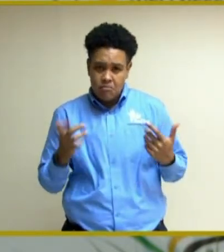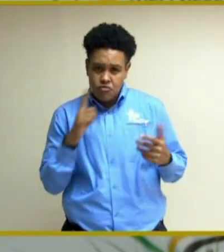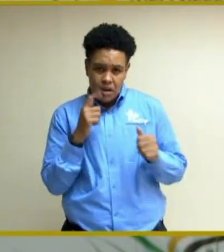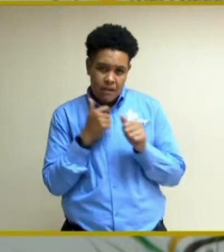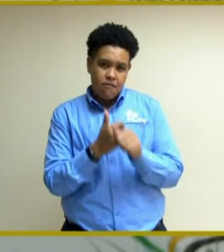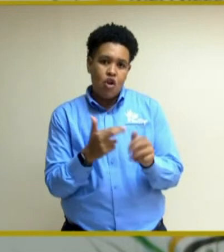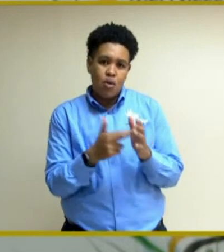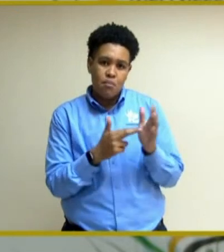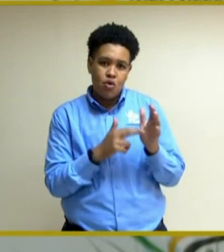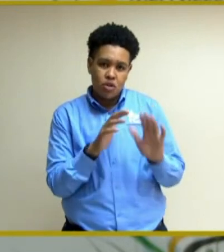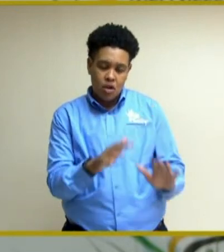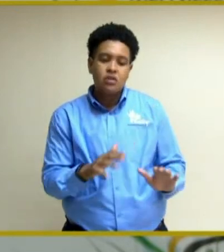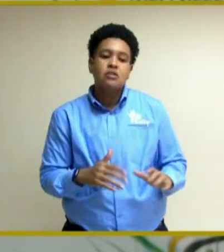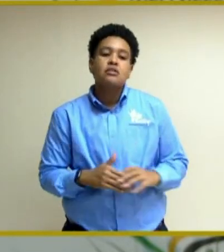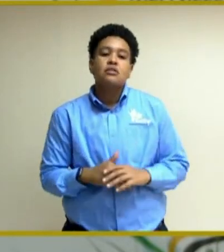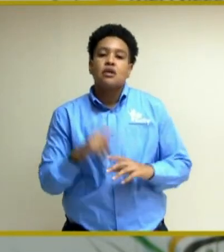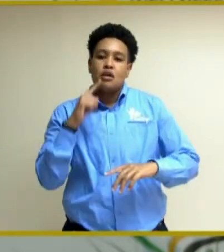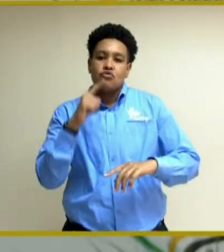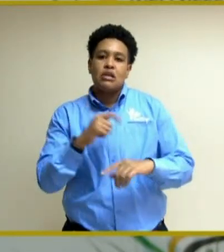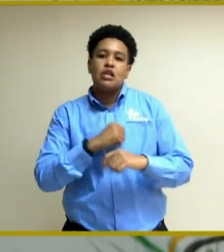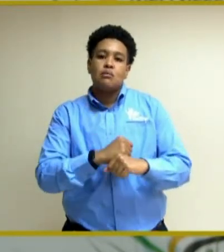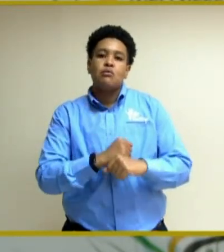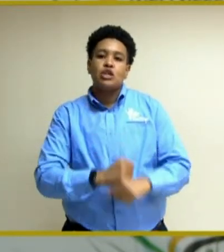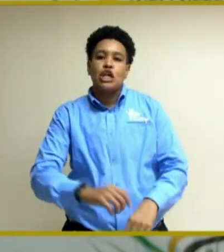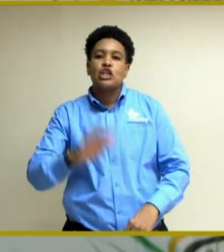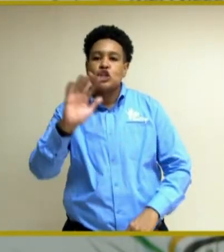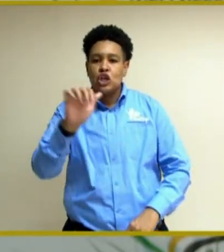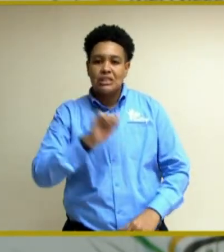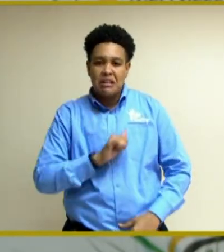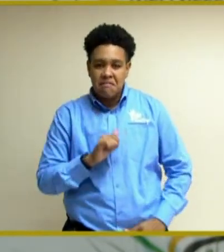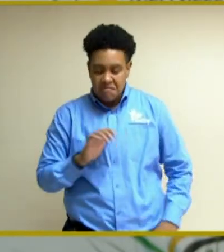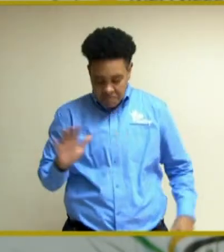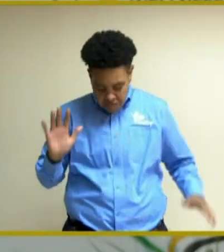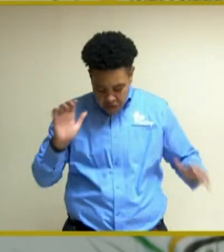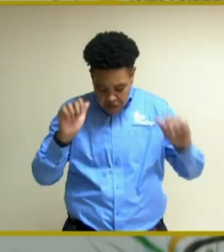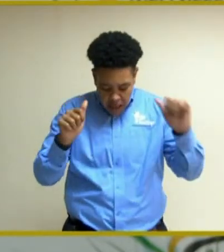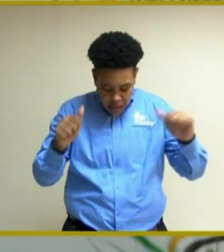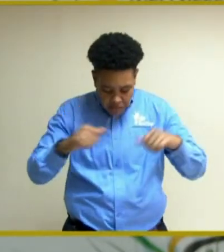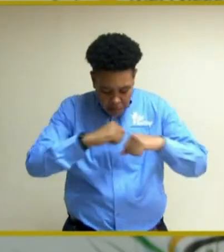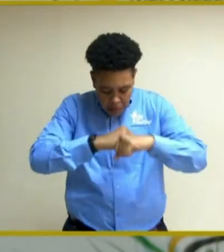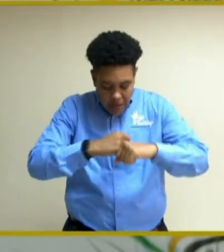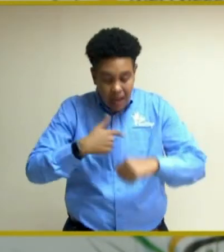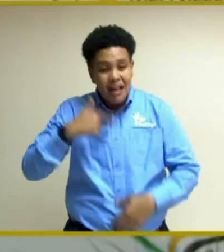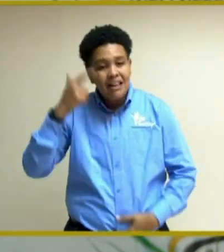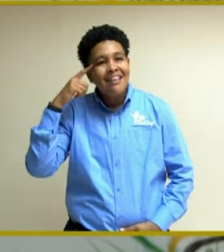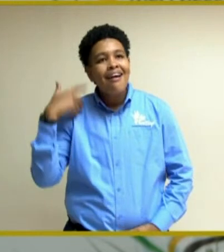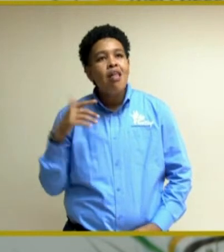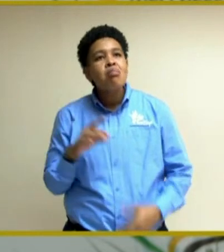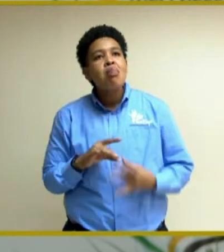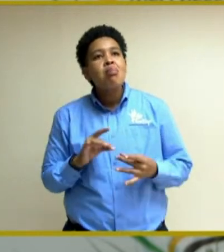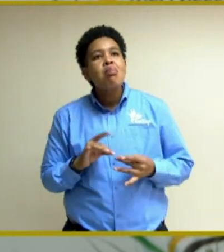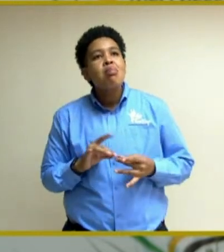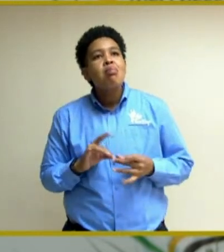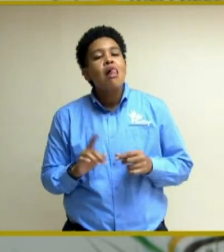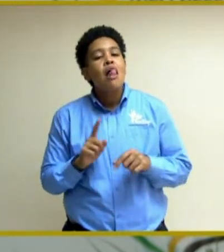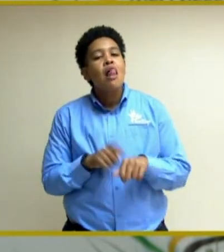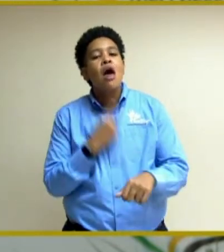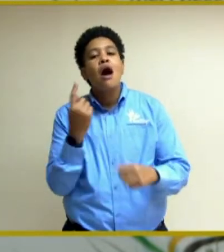the protocols and protect yourself. All right, I think I've spoken very